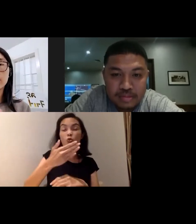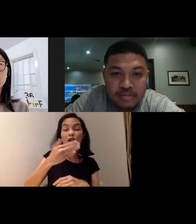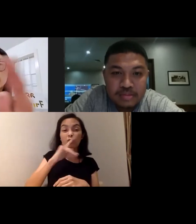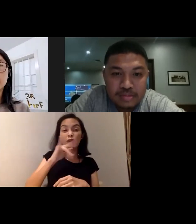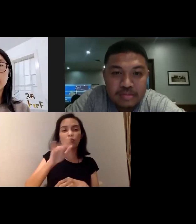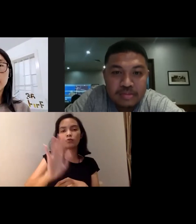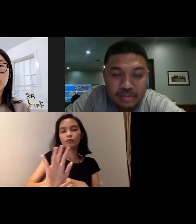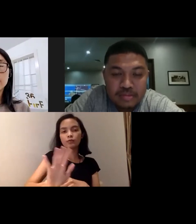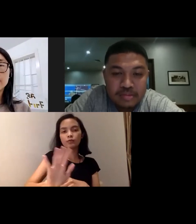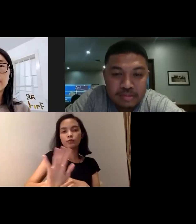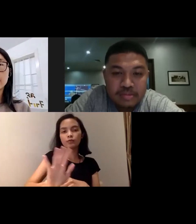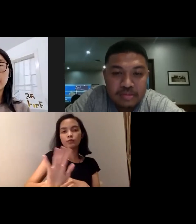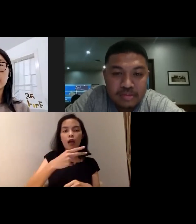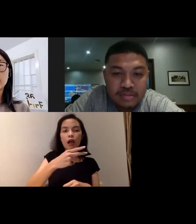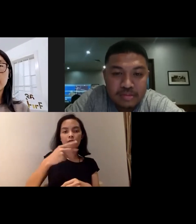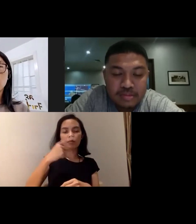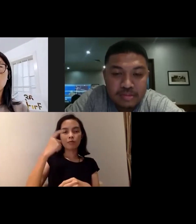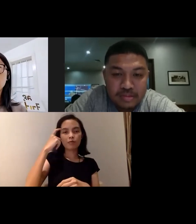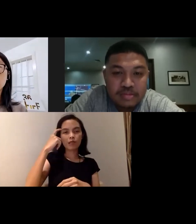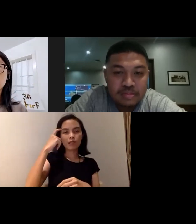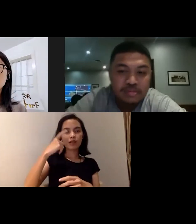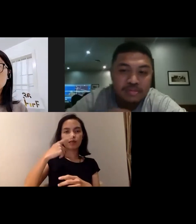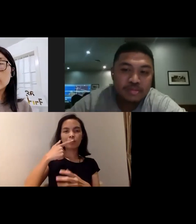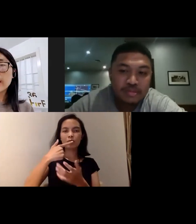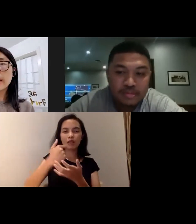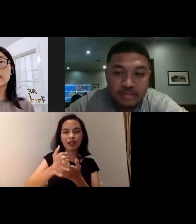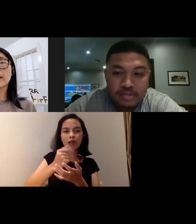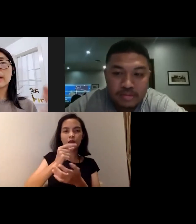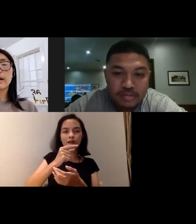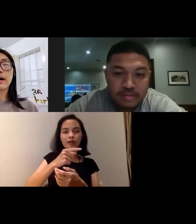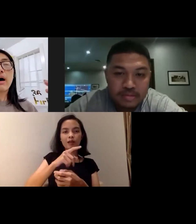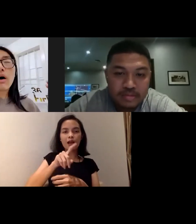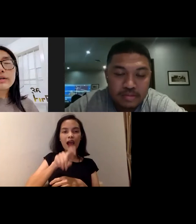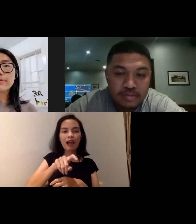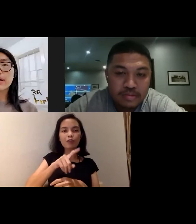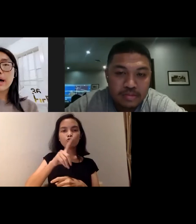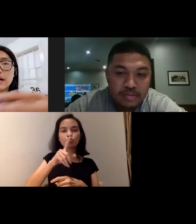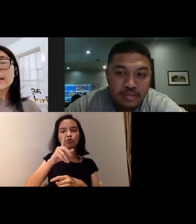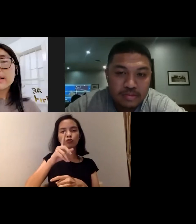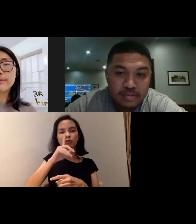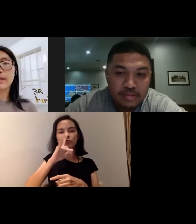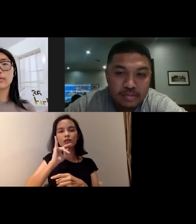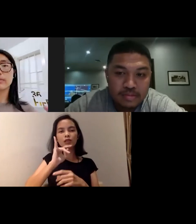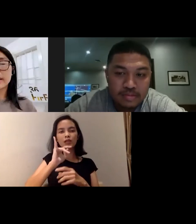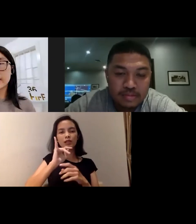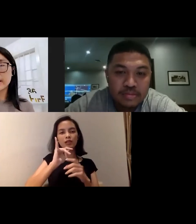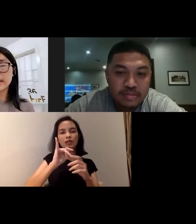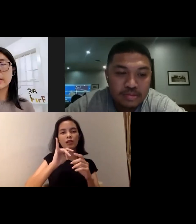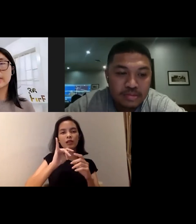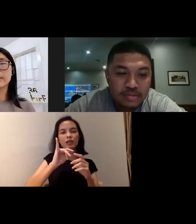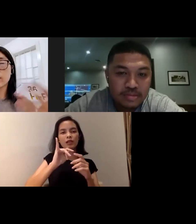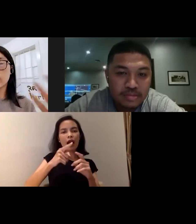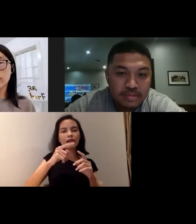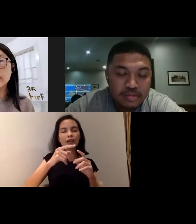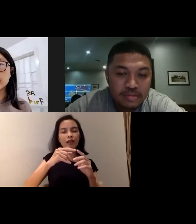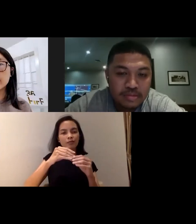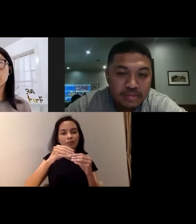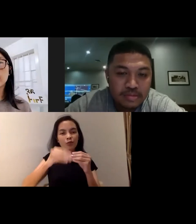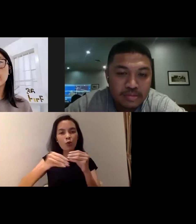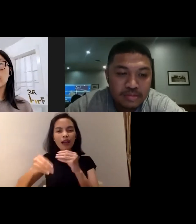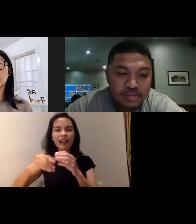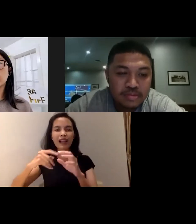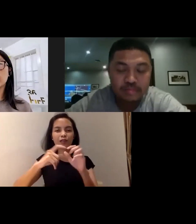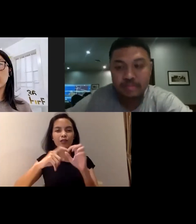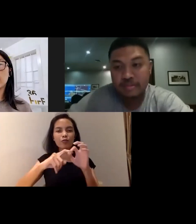you, Kenzie, that we need to make all different kinds of like representations of queer